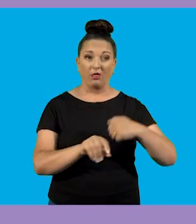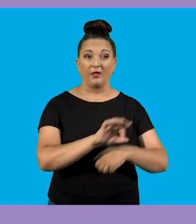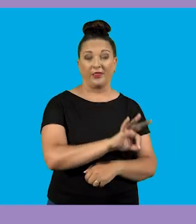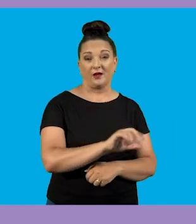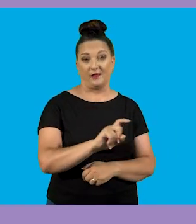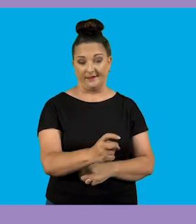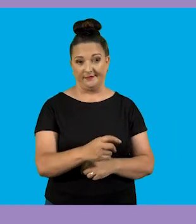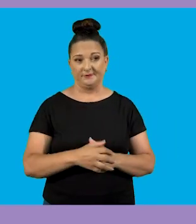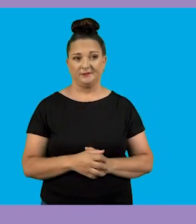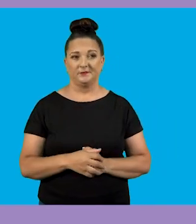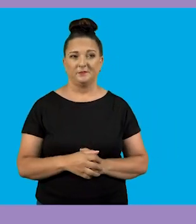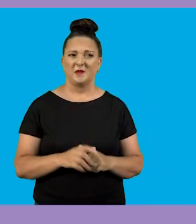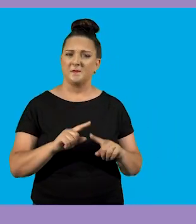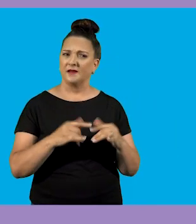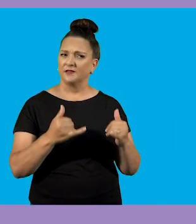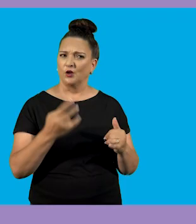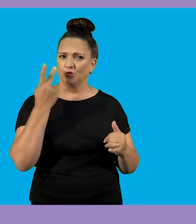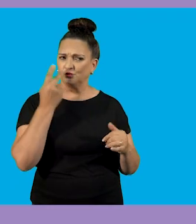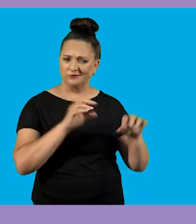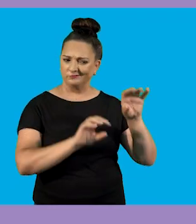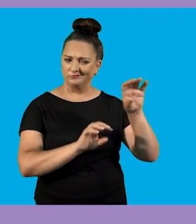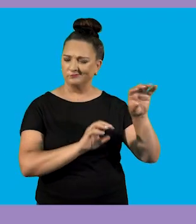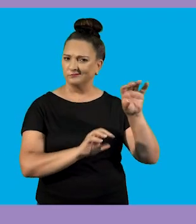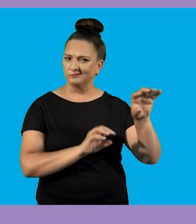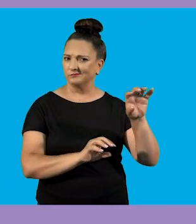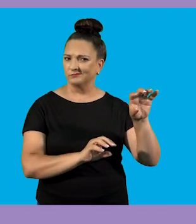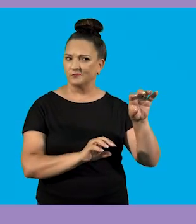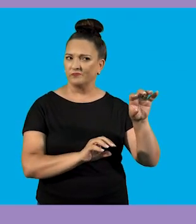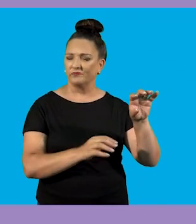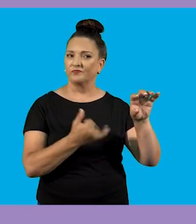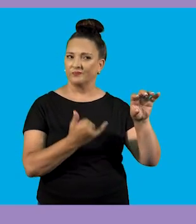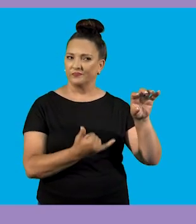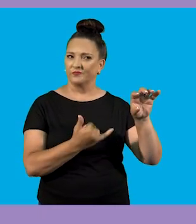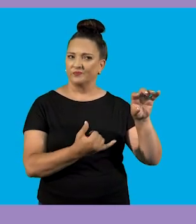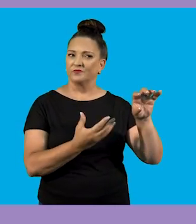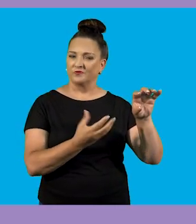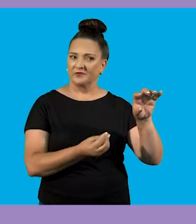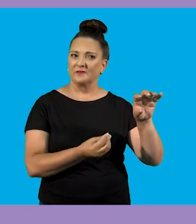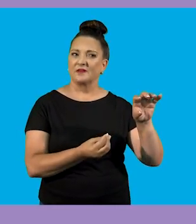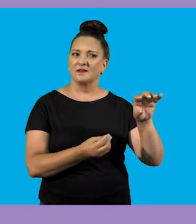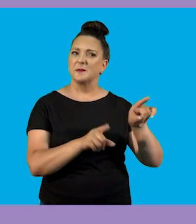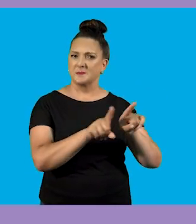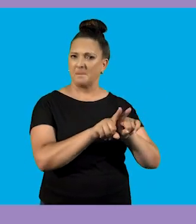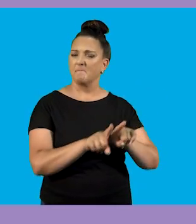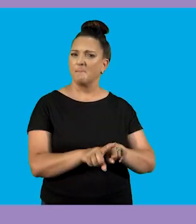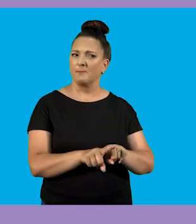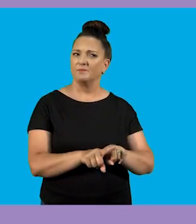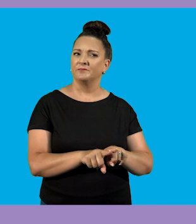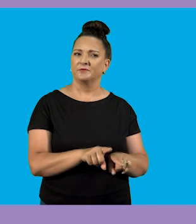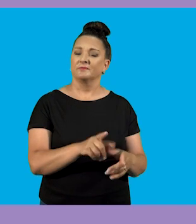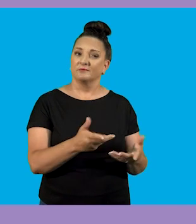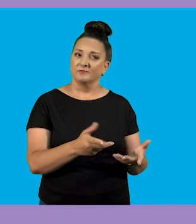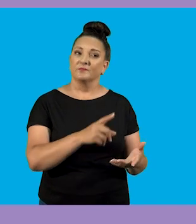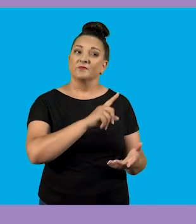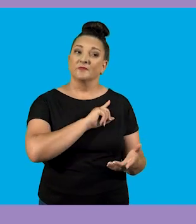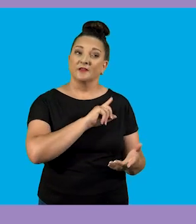is being divided by 3x, but when we look at the numerator and the denominator, we do have terms that are the same.